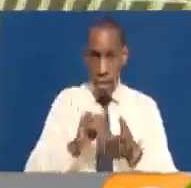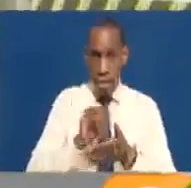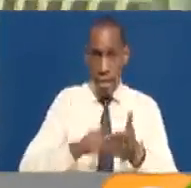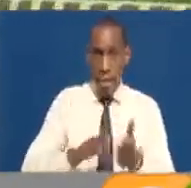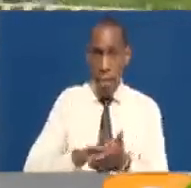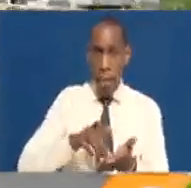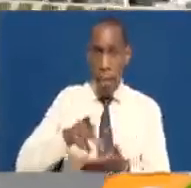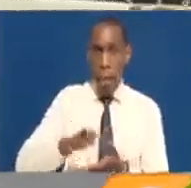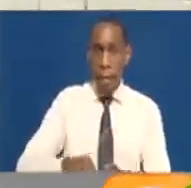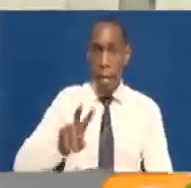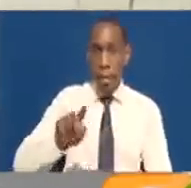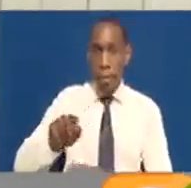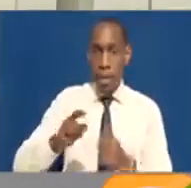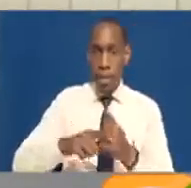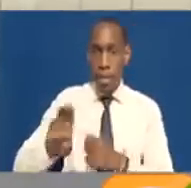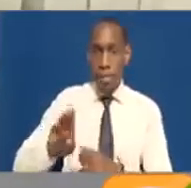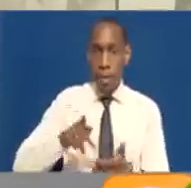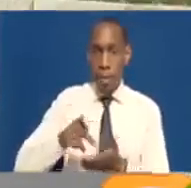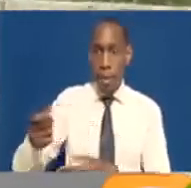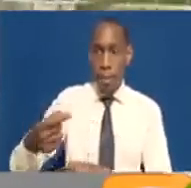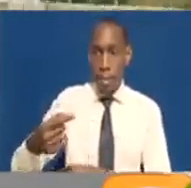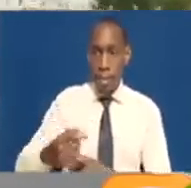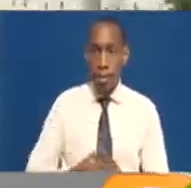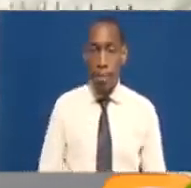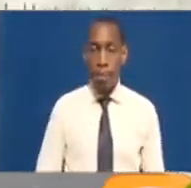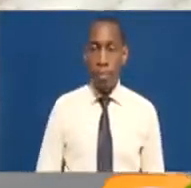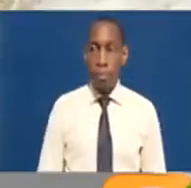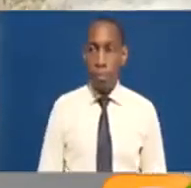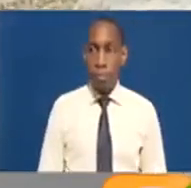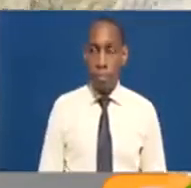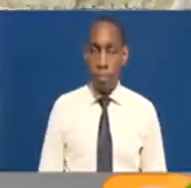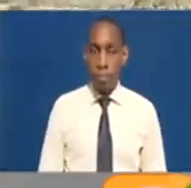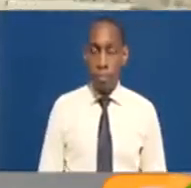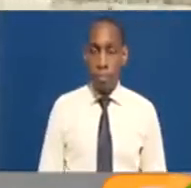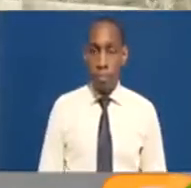pays off 2.6 billion in compensation. Hassan Mugambi, Citizen TV.